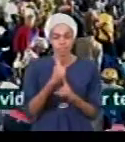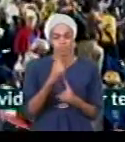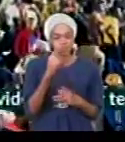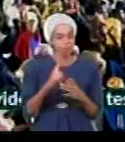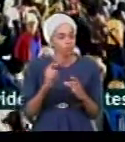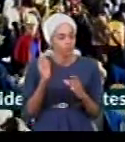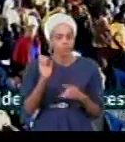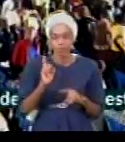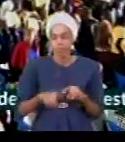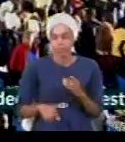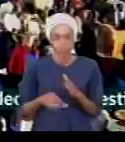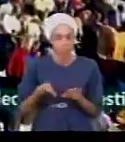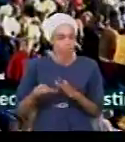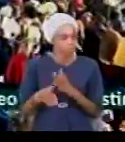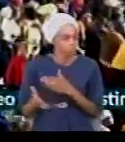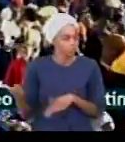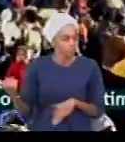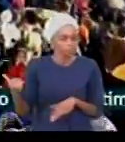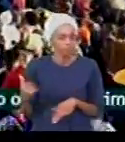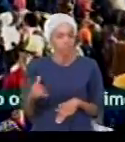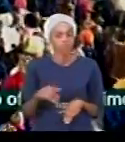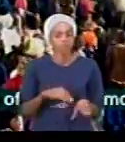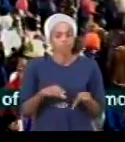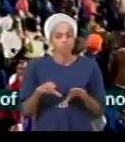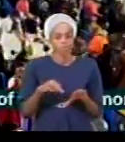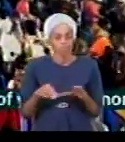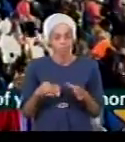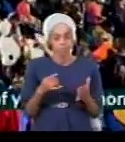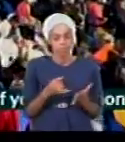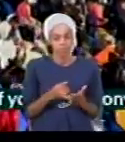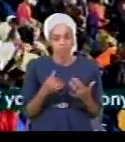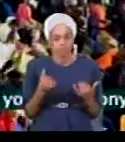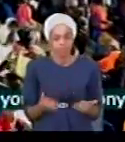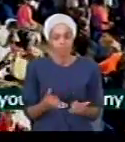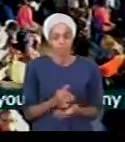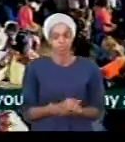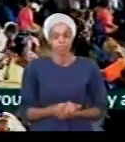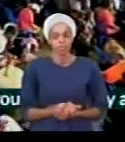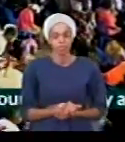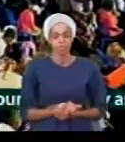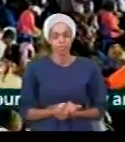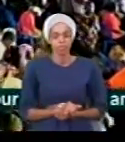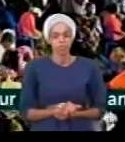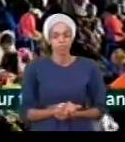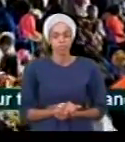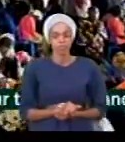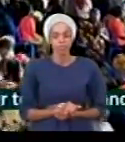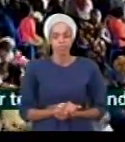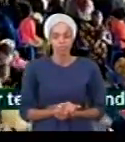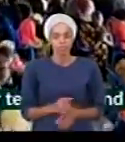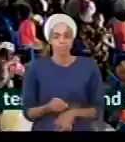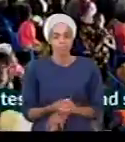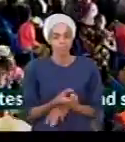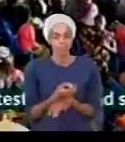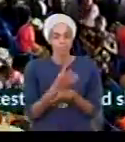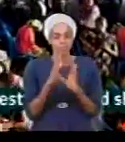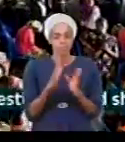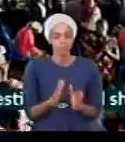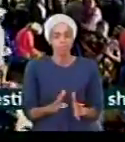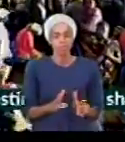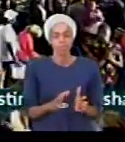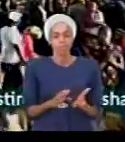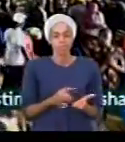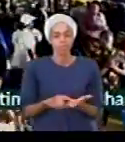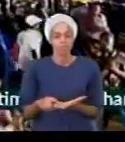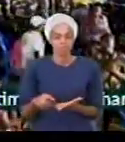Counselors, check on them, help them. You came on wheelchair, rise up, begin to